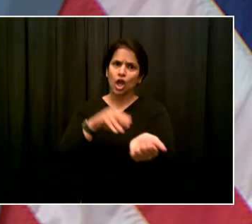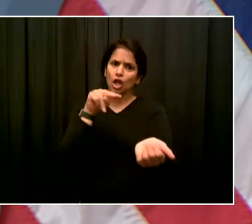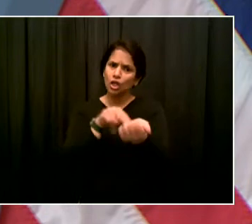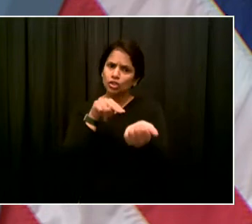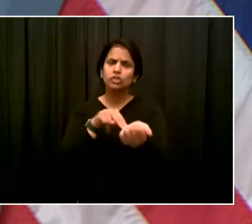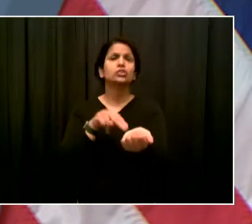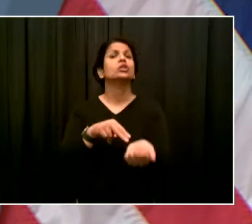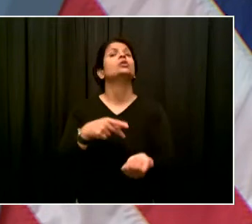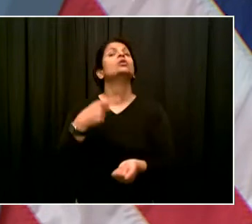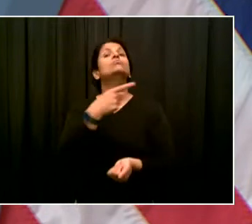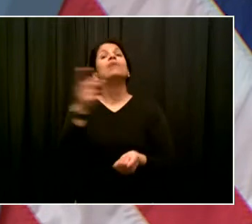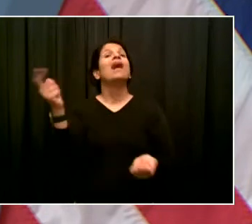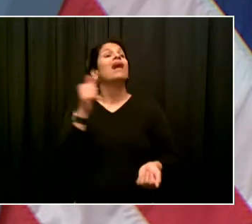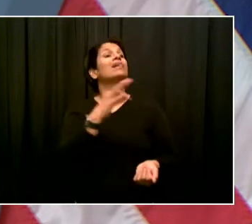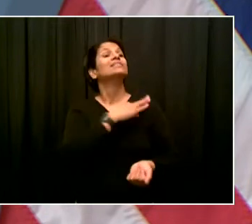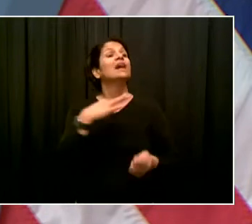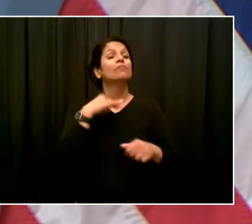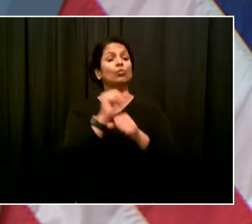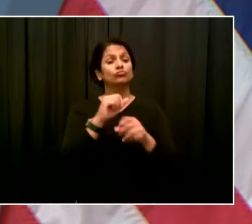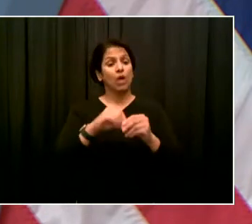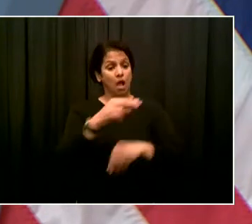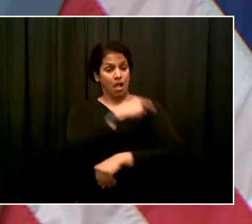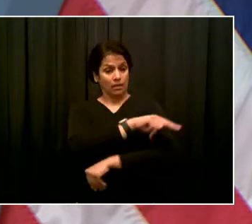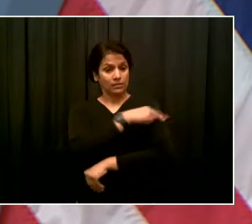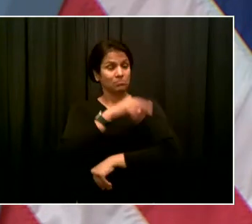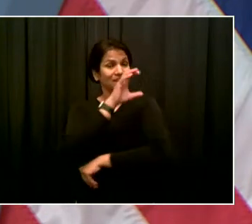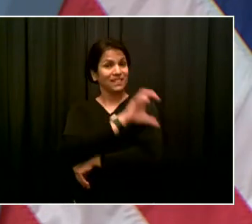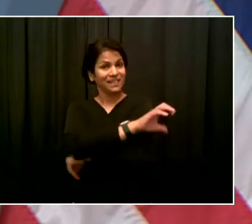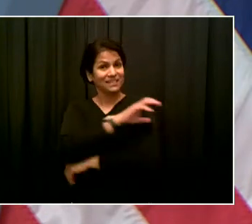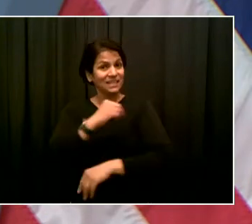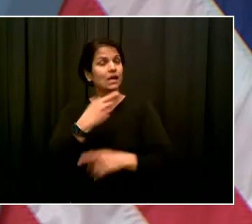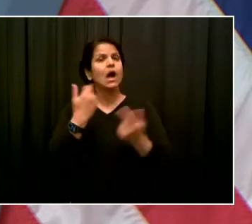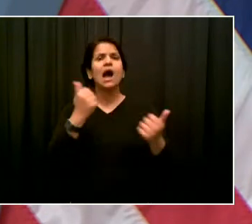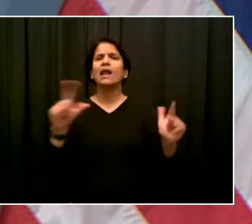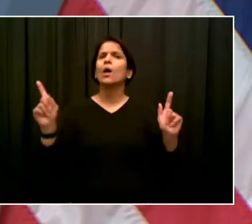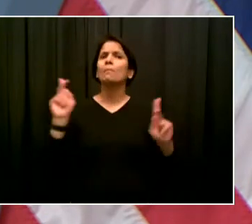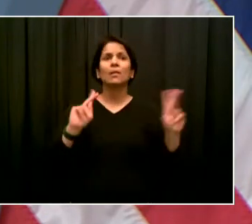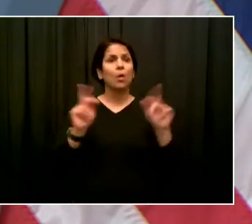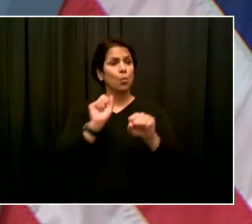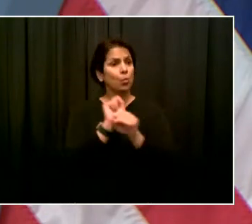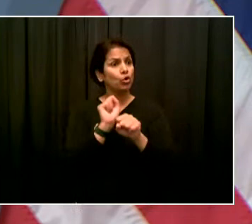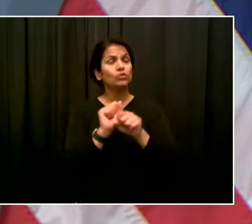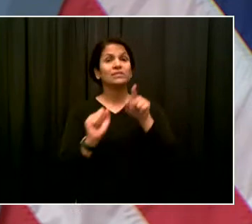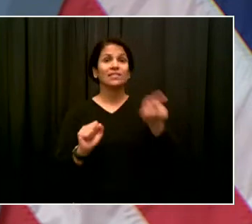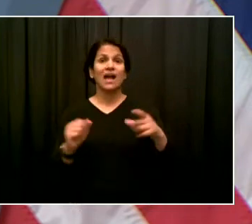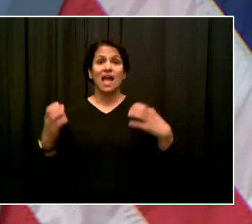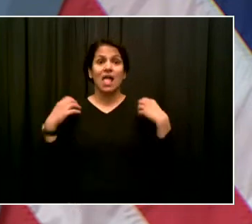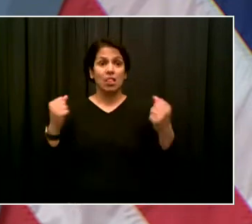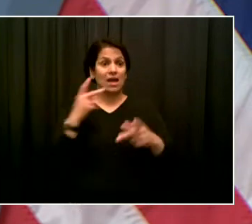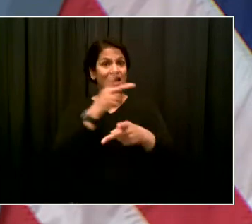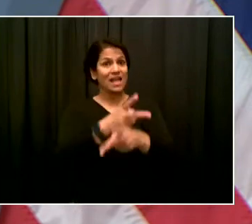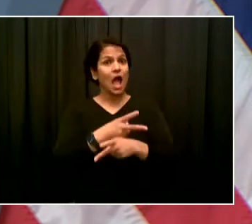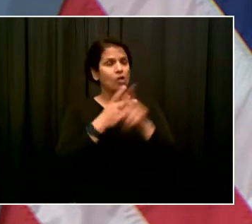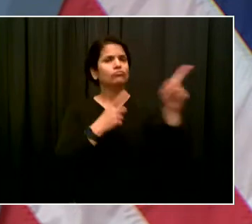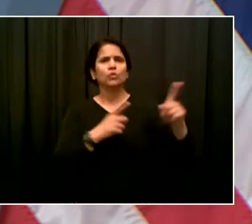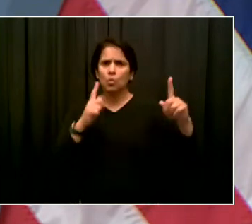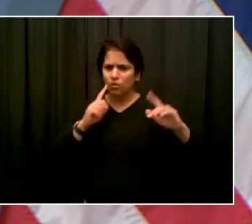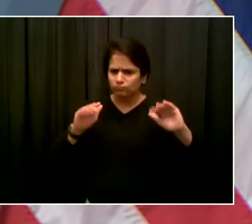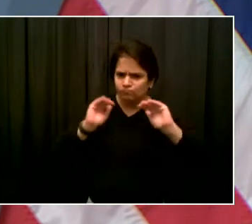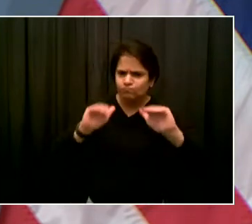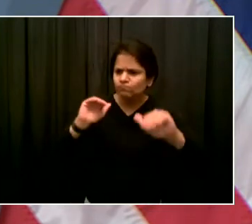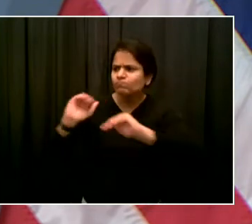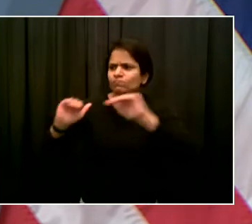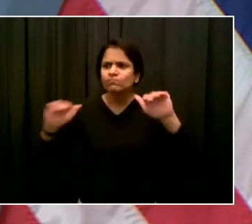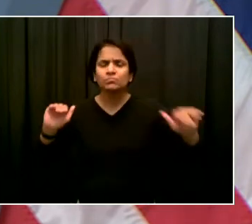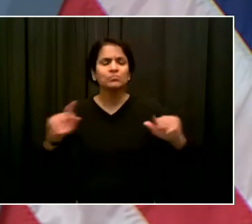community about the safe and effective COVID-19 vaccines. No one is better positioned than they are to answer